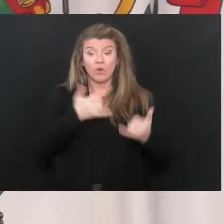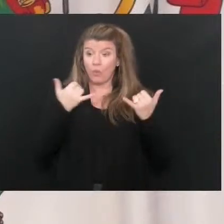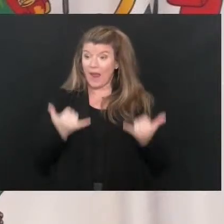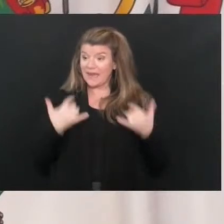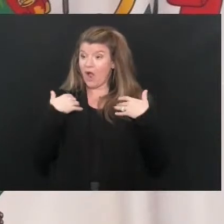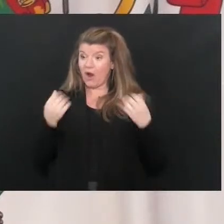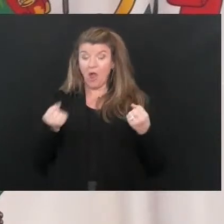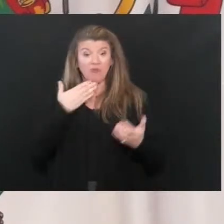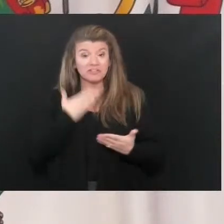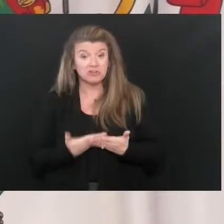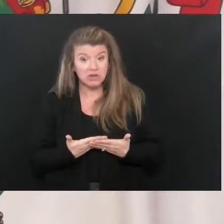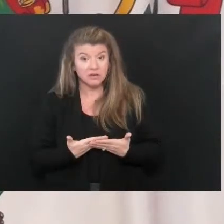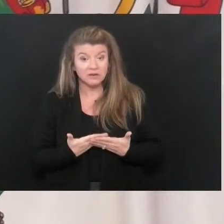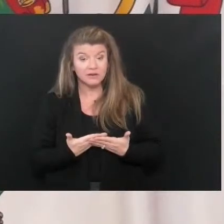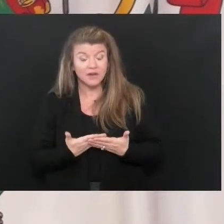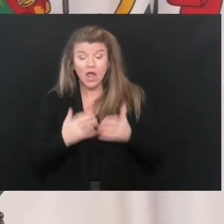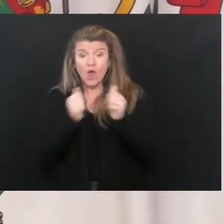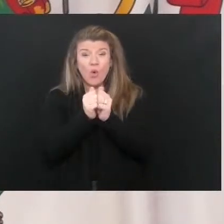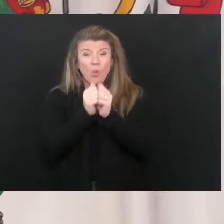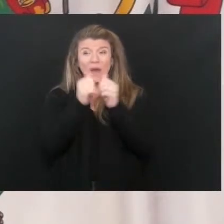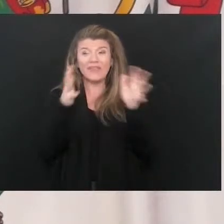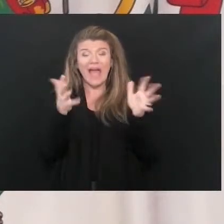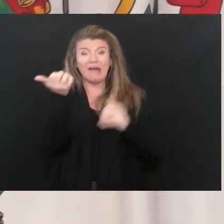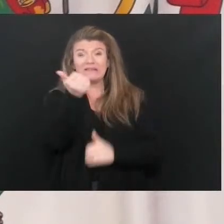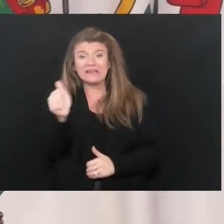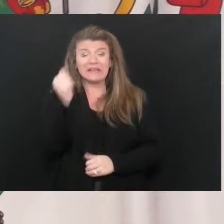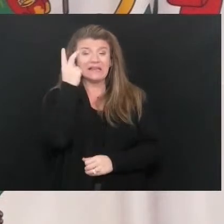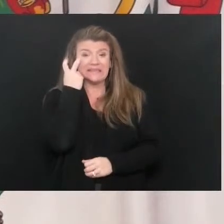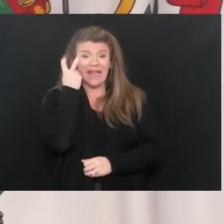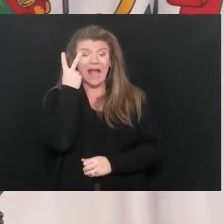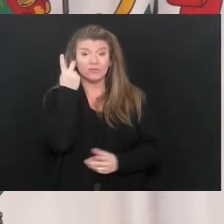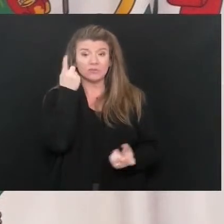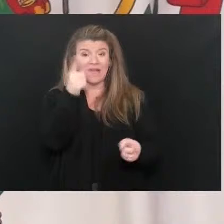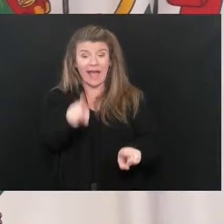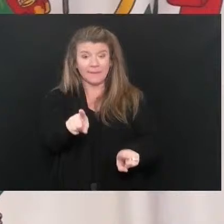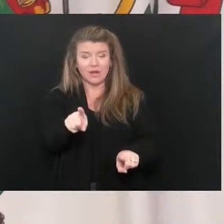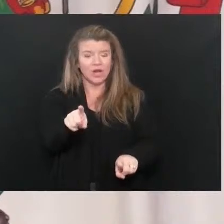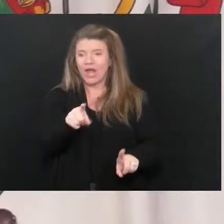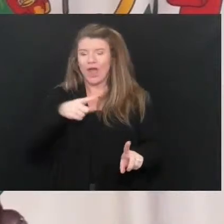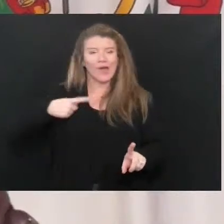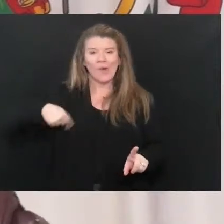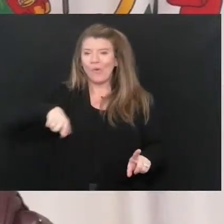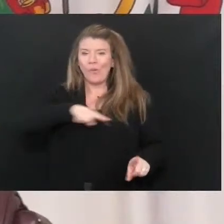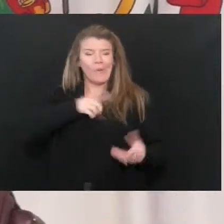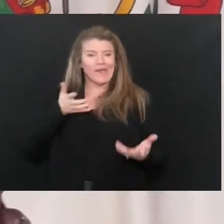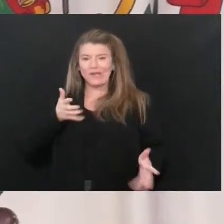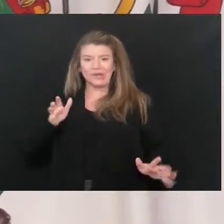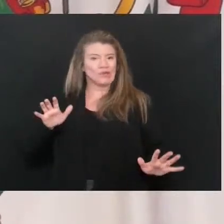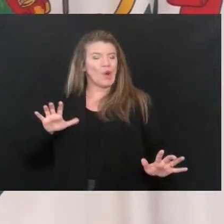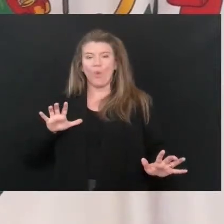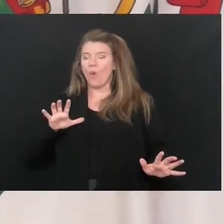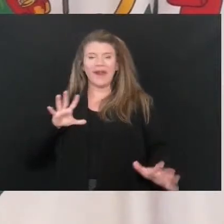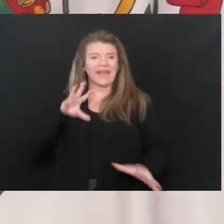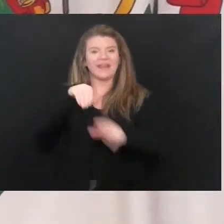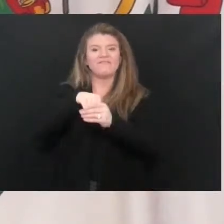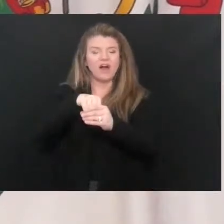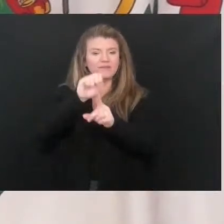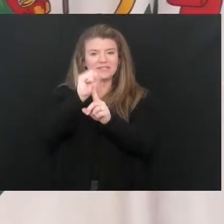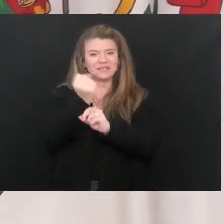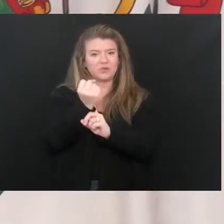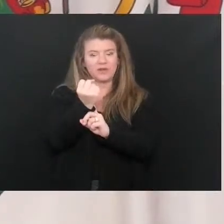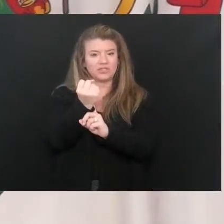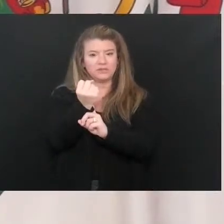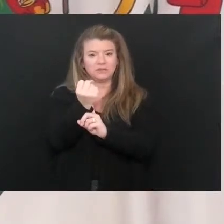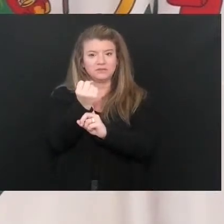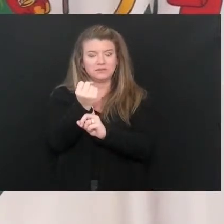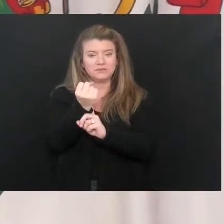good. Absolutely, without any question whatsoever, we don't want to get in a such situation to where,